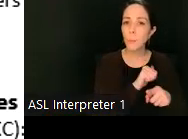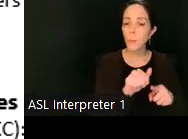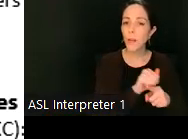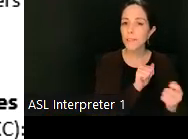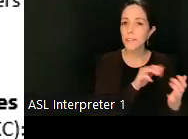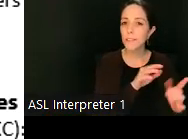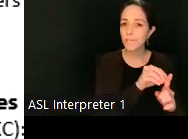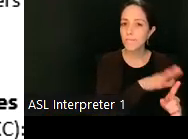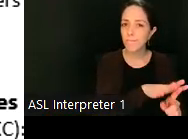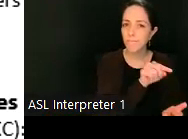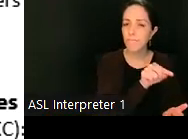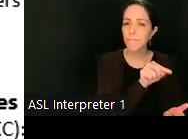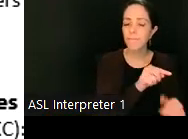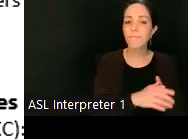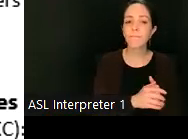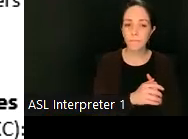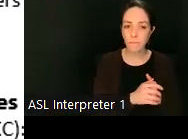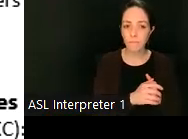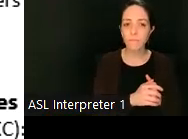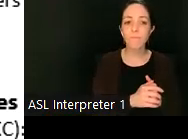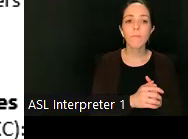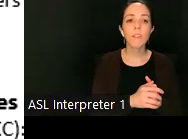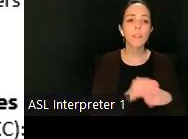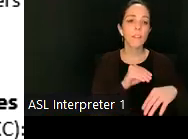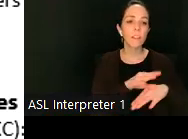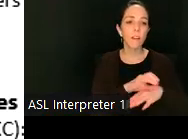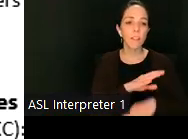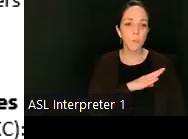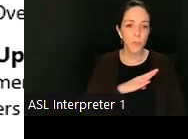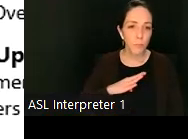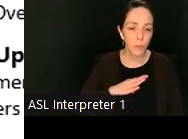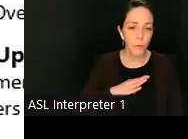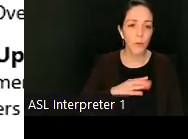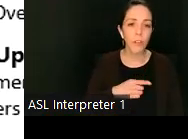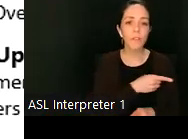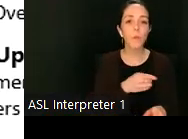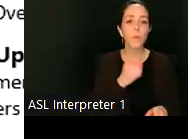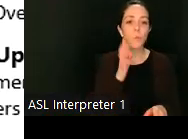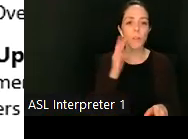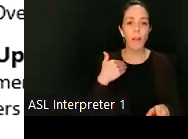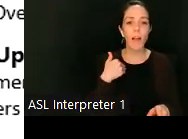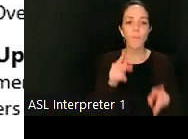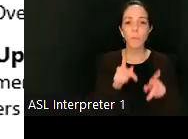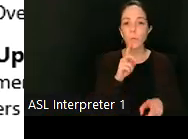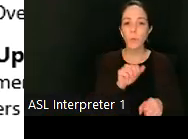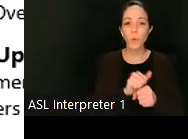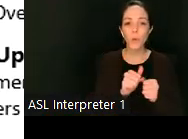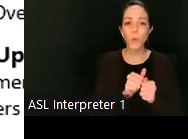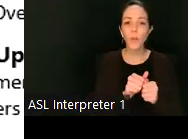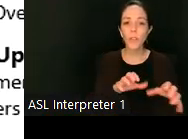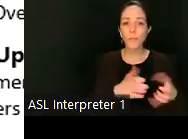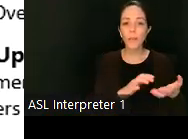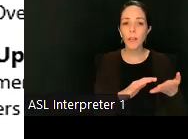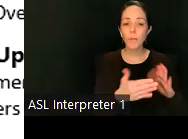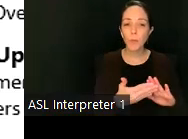The advisory board shall have community members that have worked with populations directly affected by